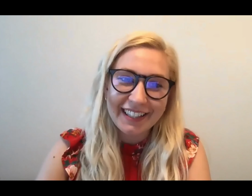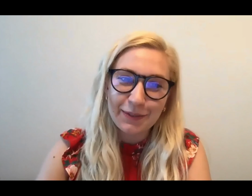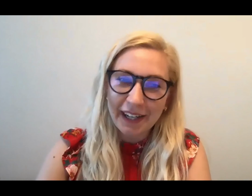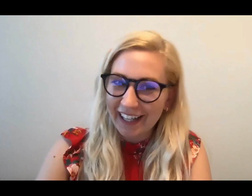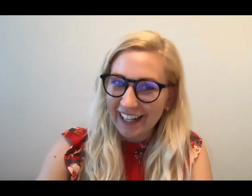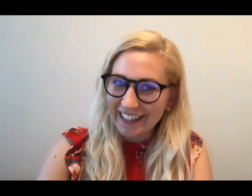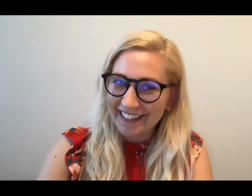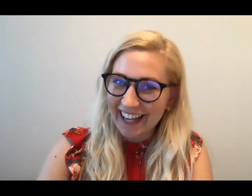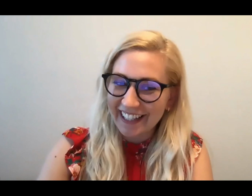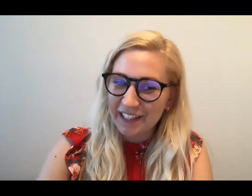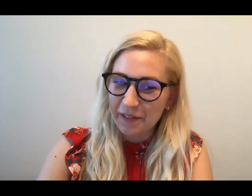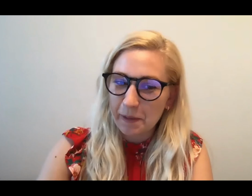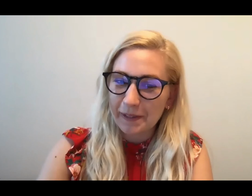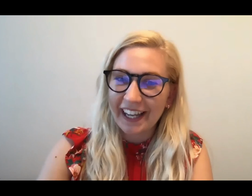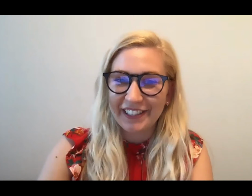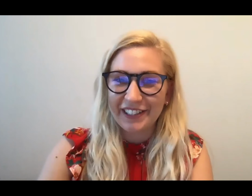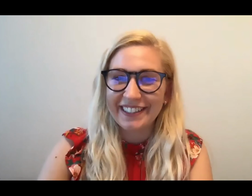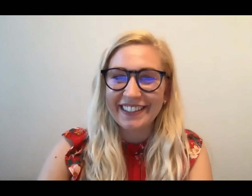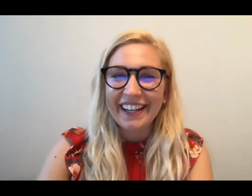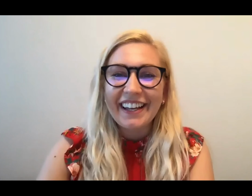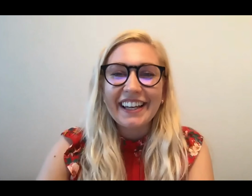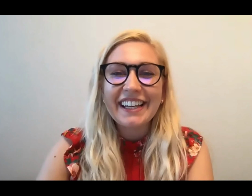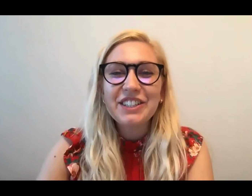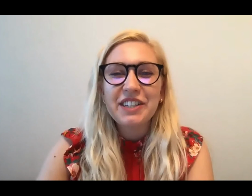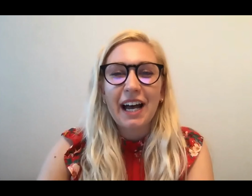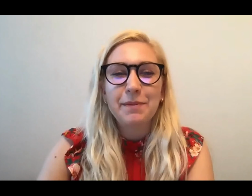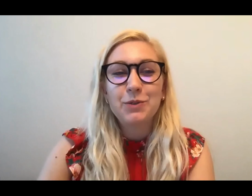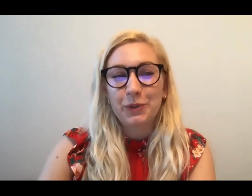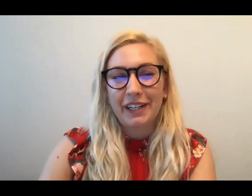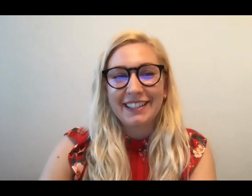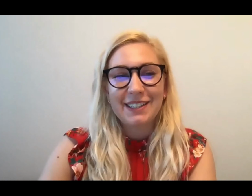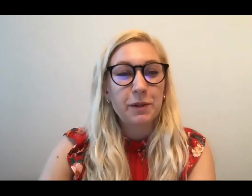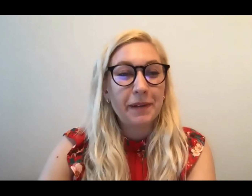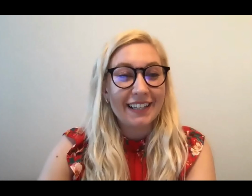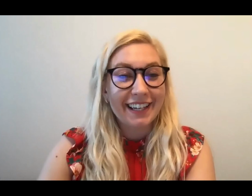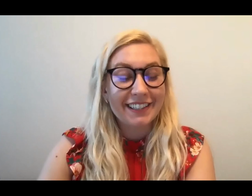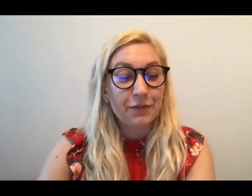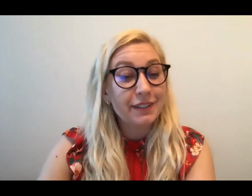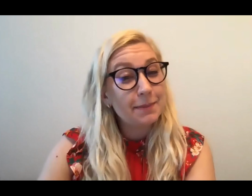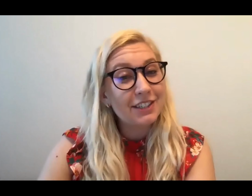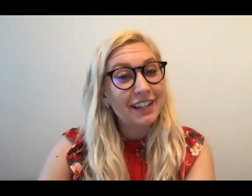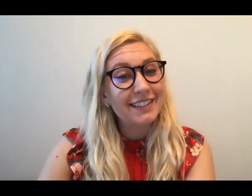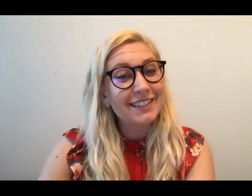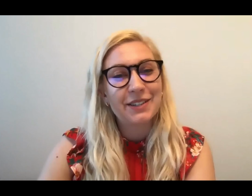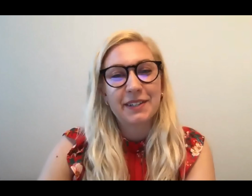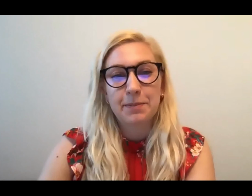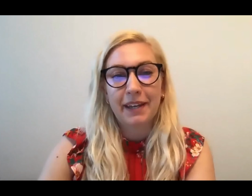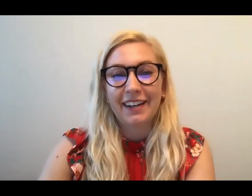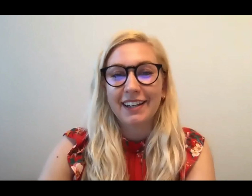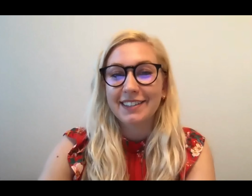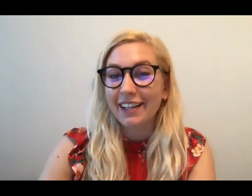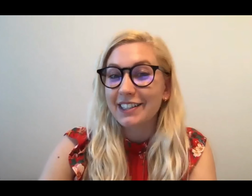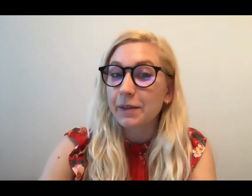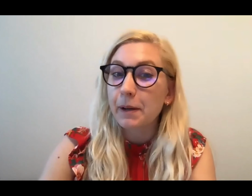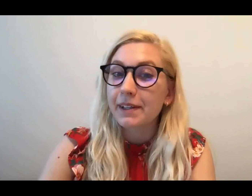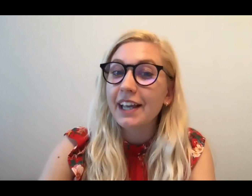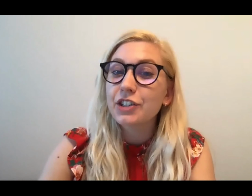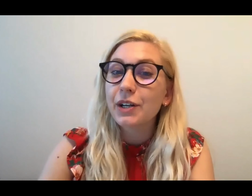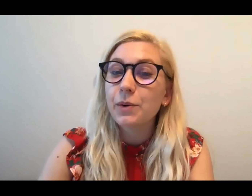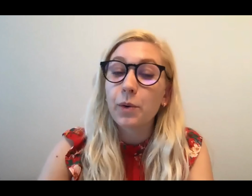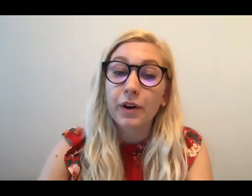that is written in scientific publications. Each time you join us, we'll be asking a different specialist to explain a